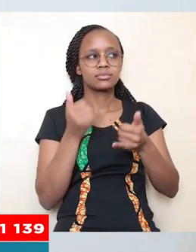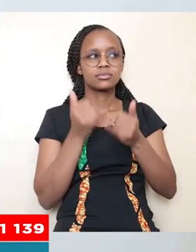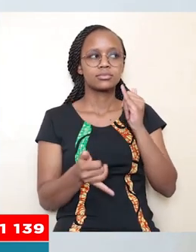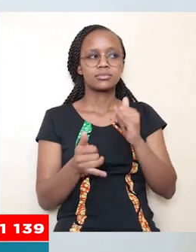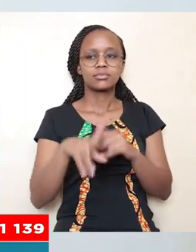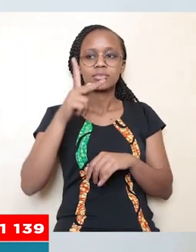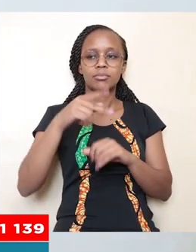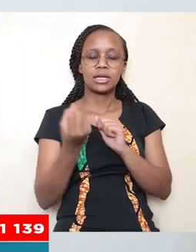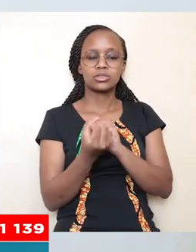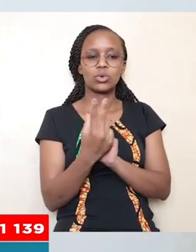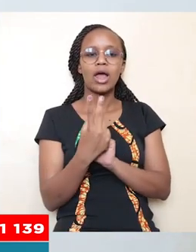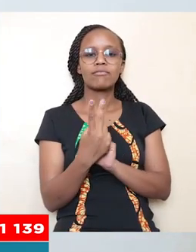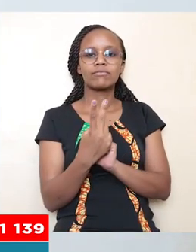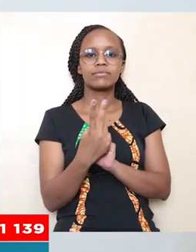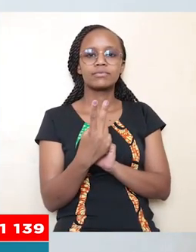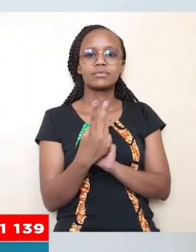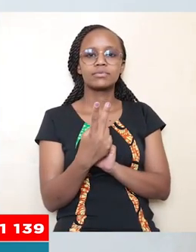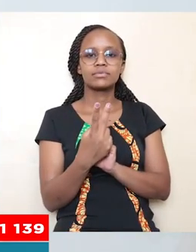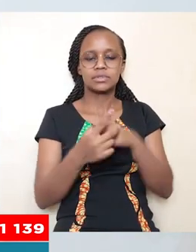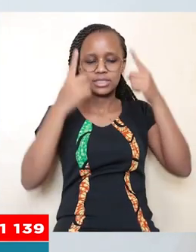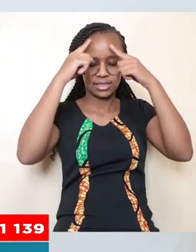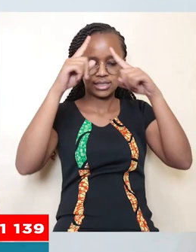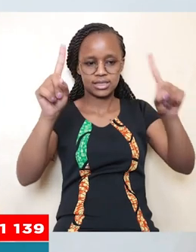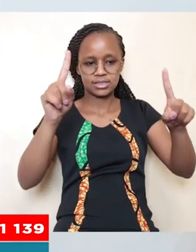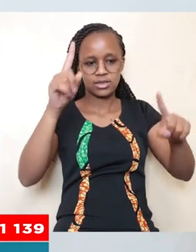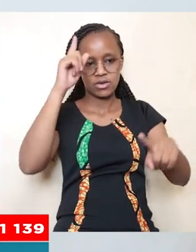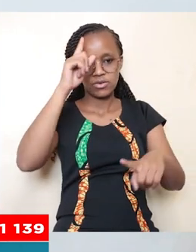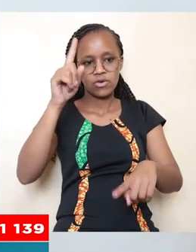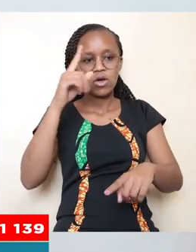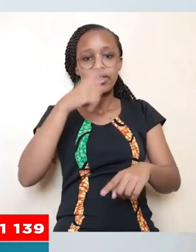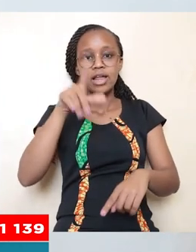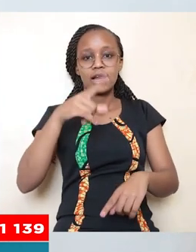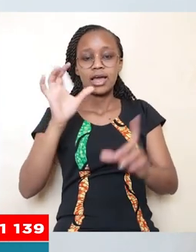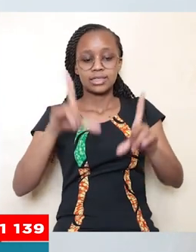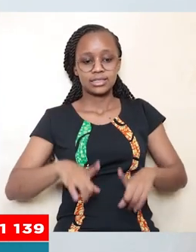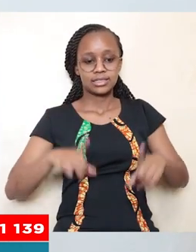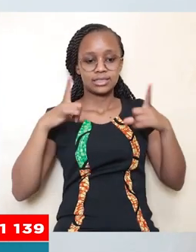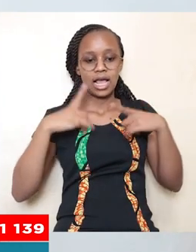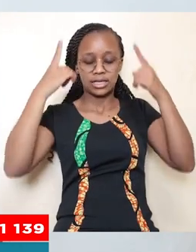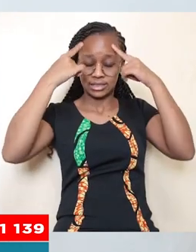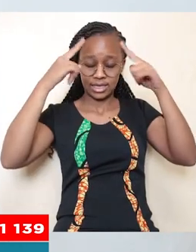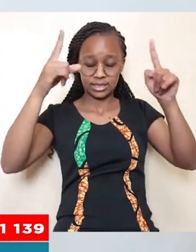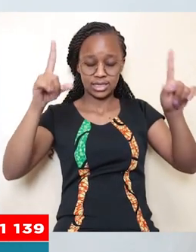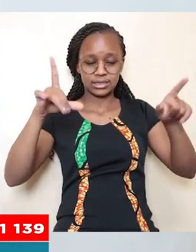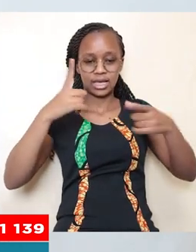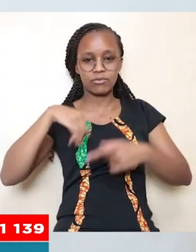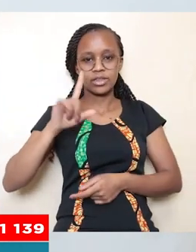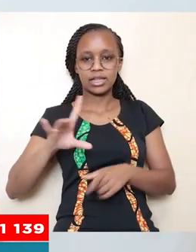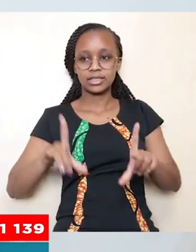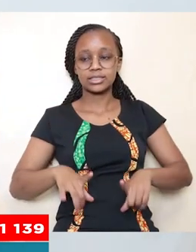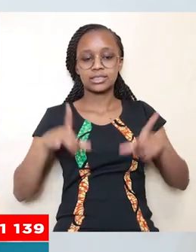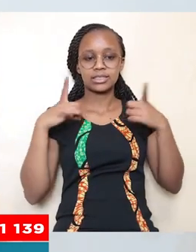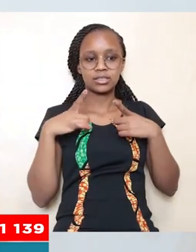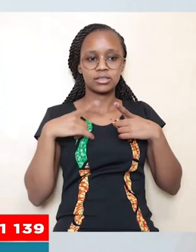Finally, P number 12 is prosperity for a dignified living. Prosperity for a dignified